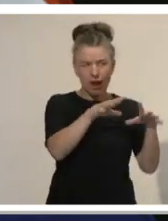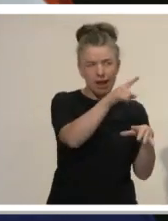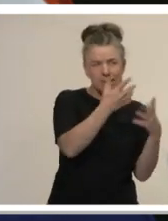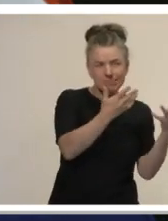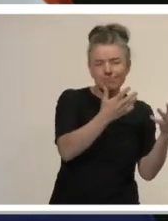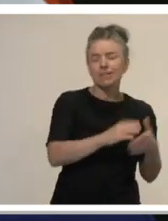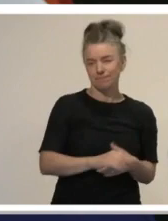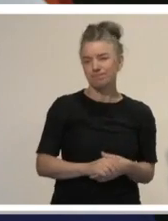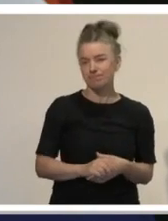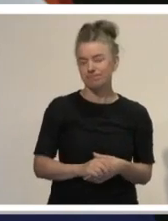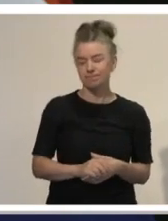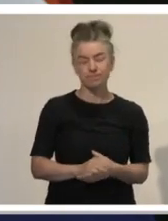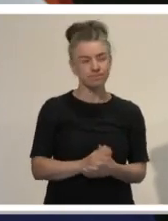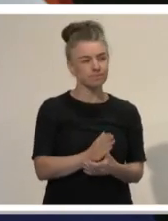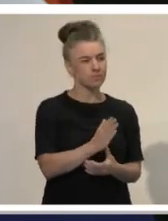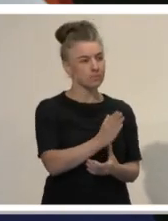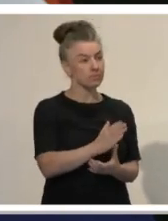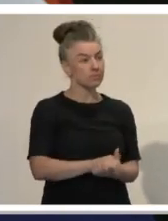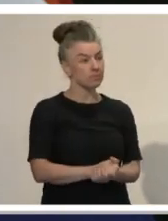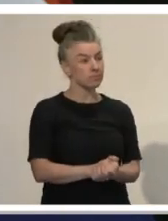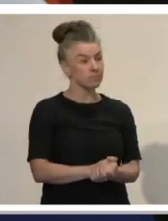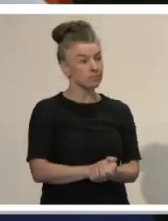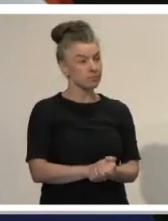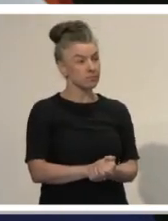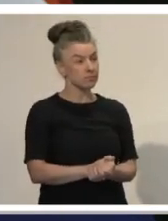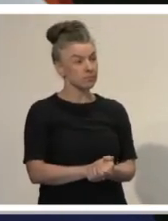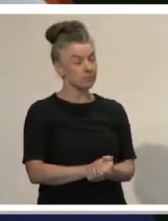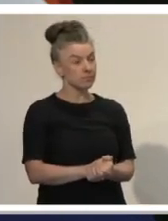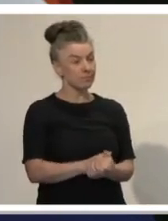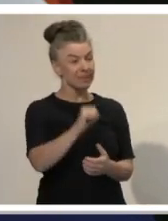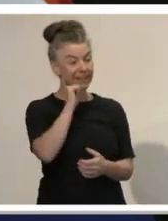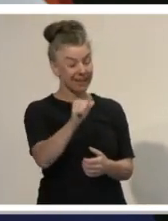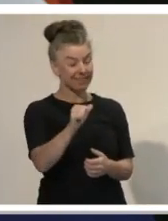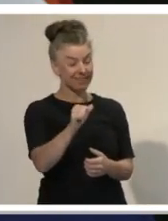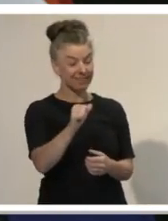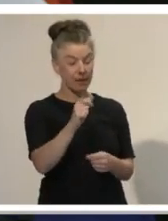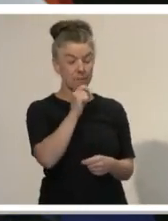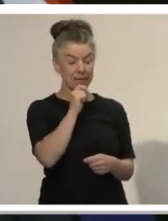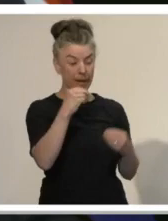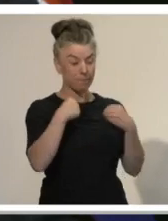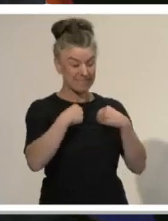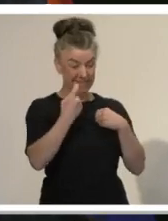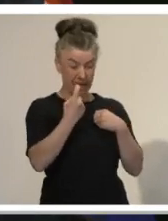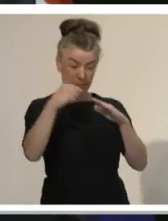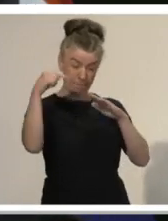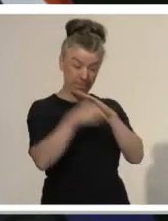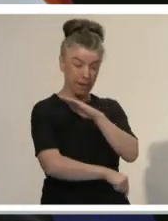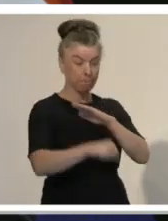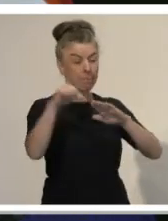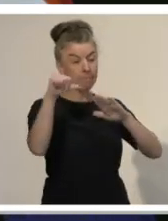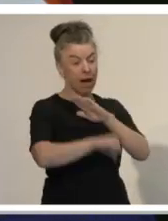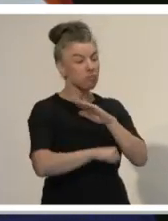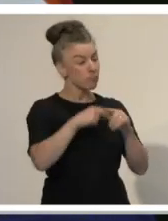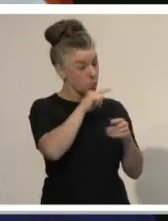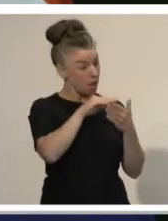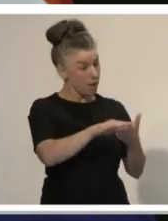So you drawing a line in the sand saying there will be no bailouts for media companies, even if they are on the brink of Our collapse? principles are making sure that we